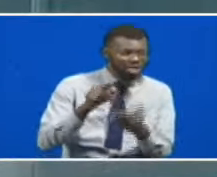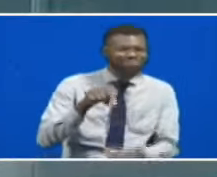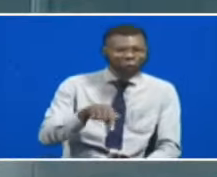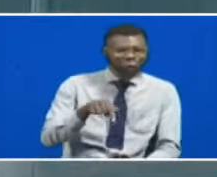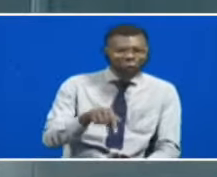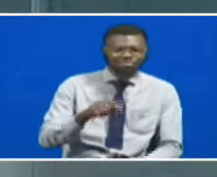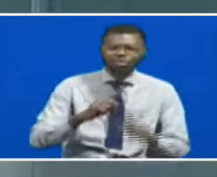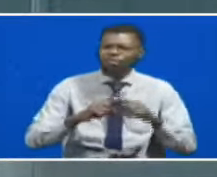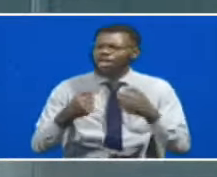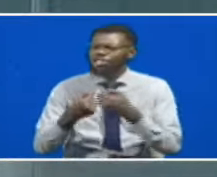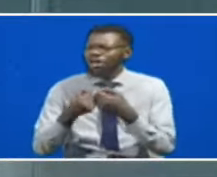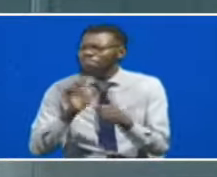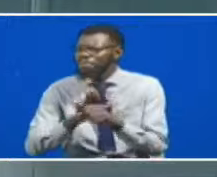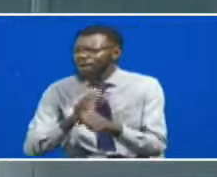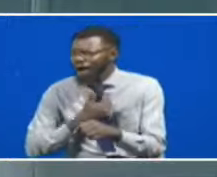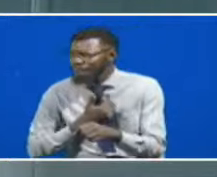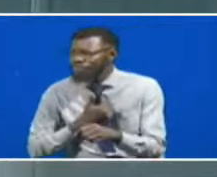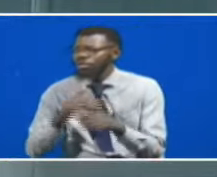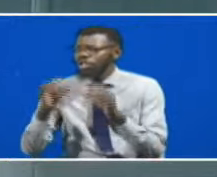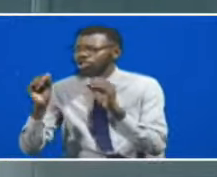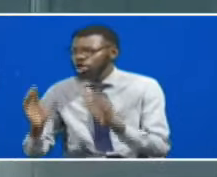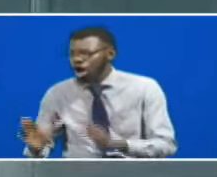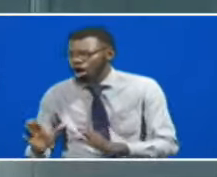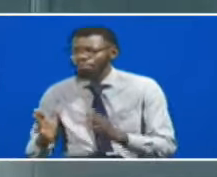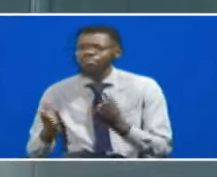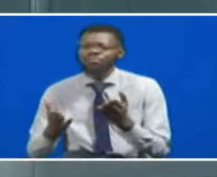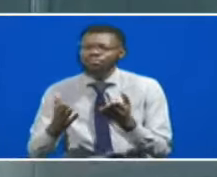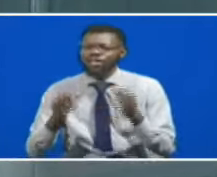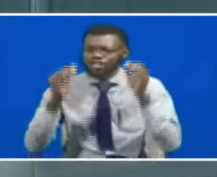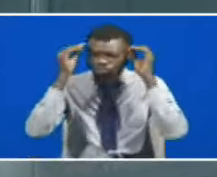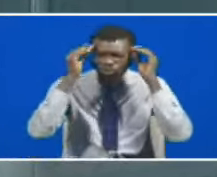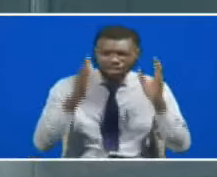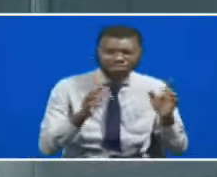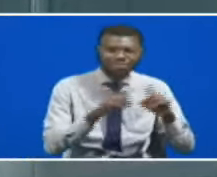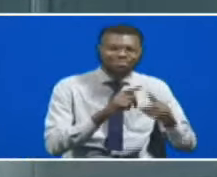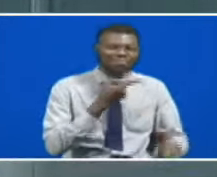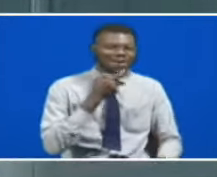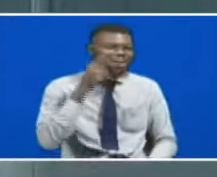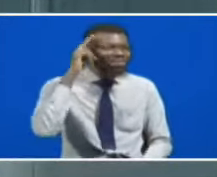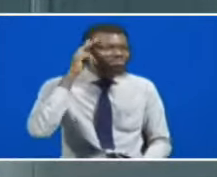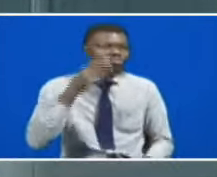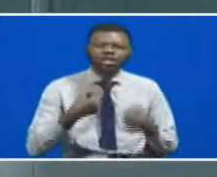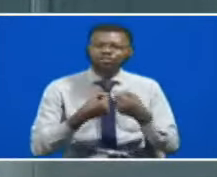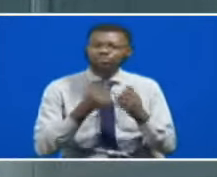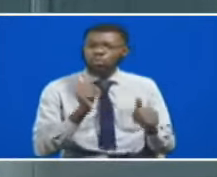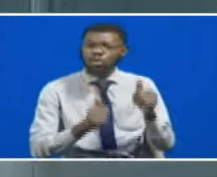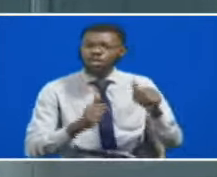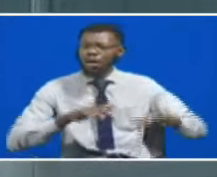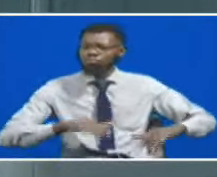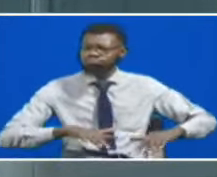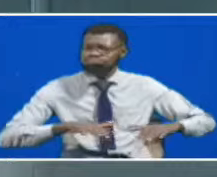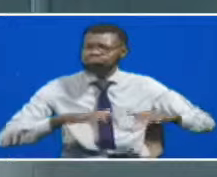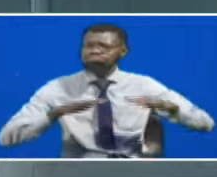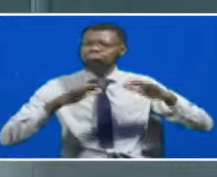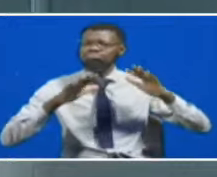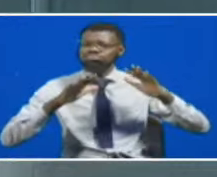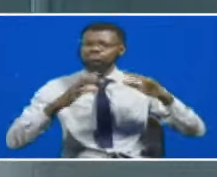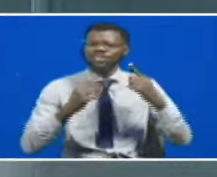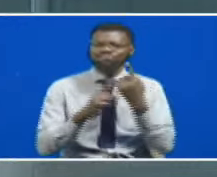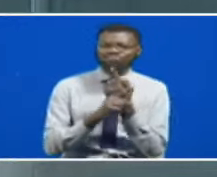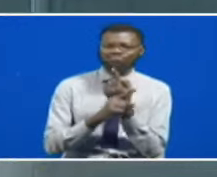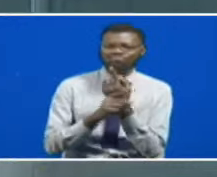challenges posed to teachers, learners, and parents. Some of these challenges include raging floods in various parts of the